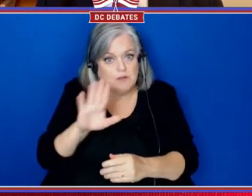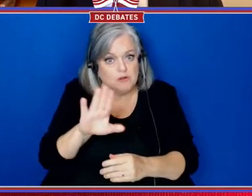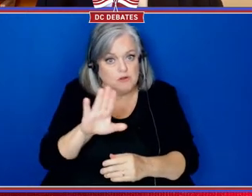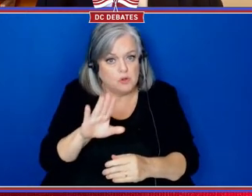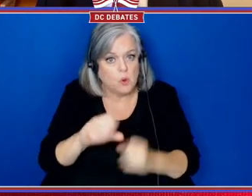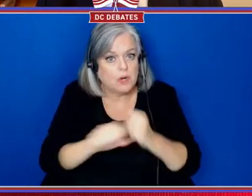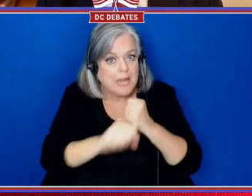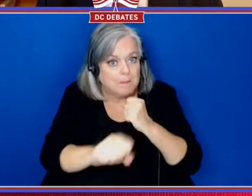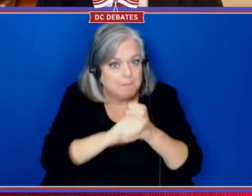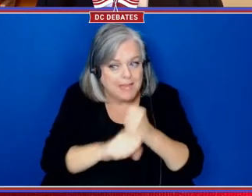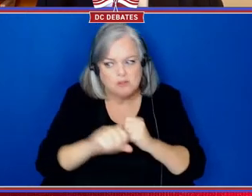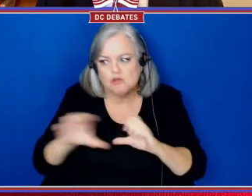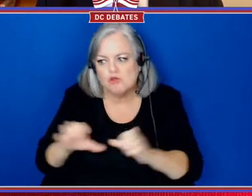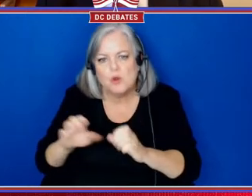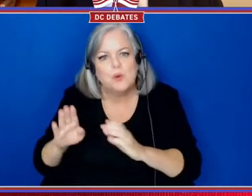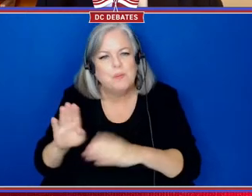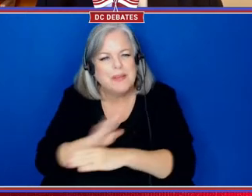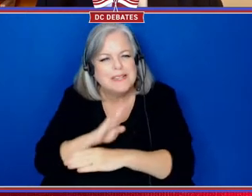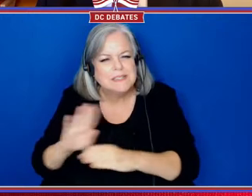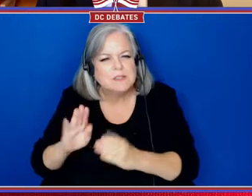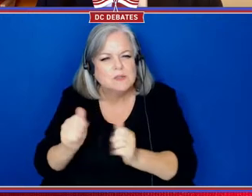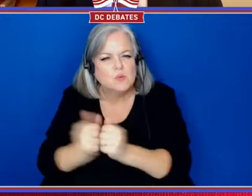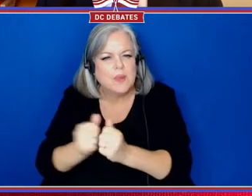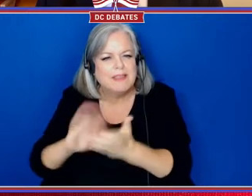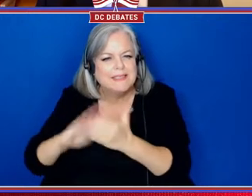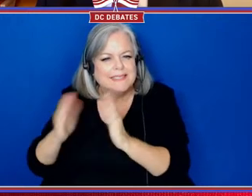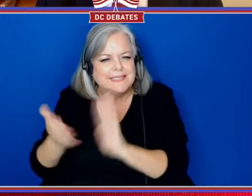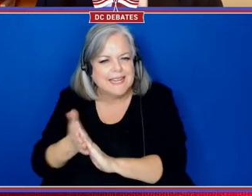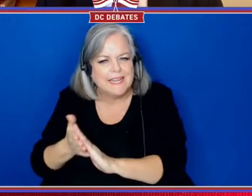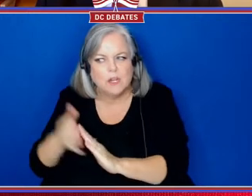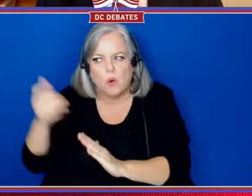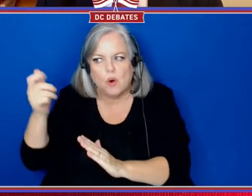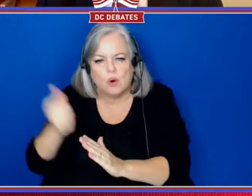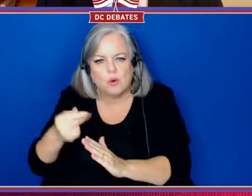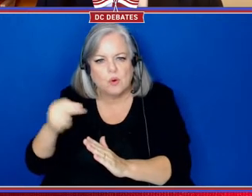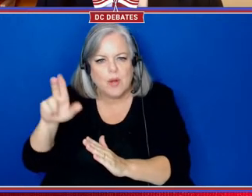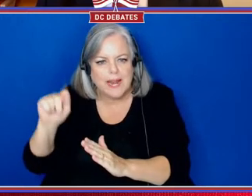or have grants with the city will have no consequences to their contracts or grants?